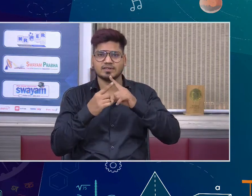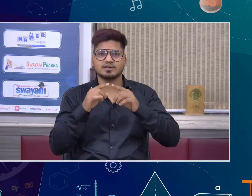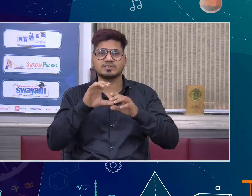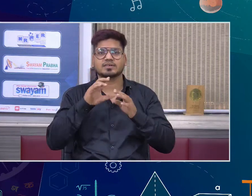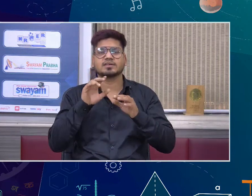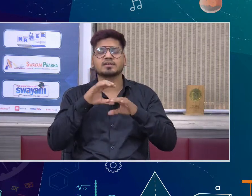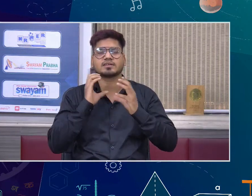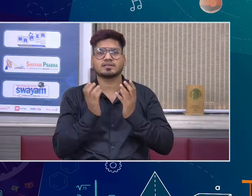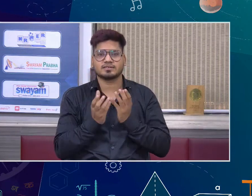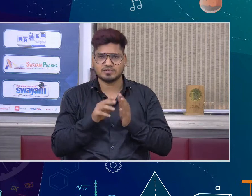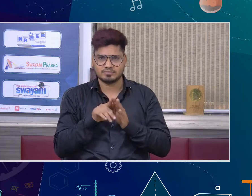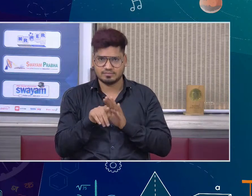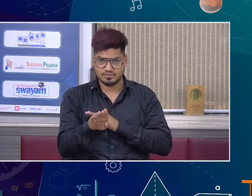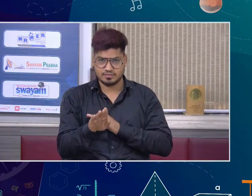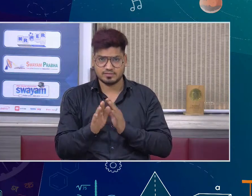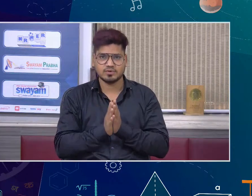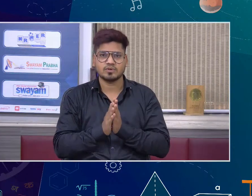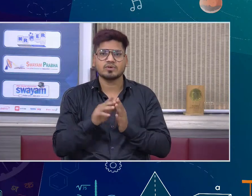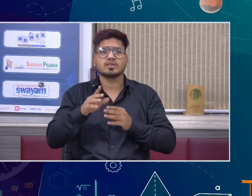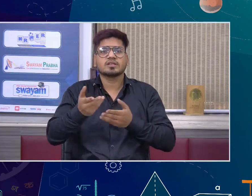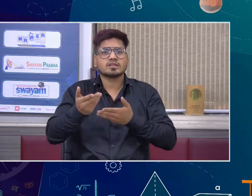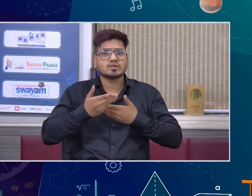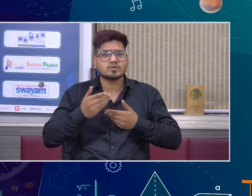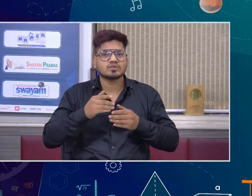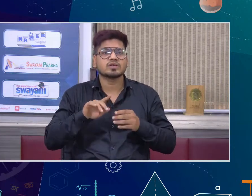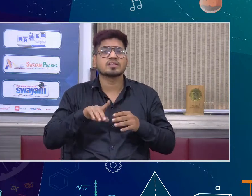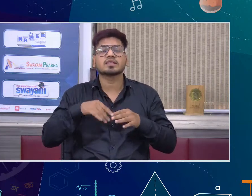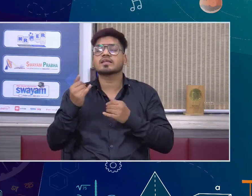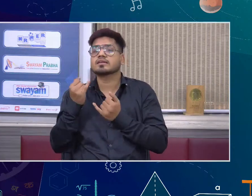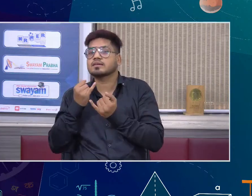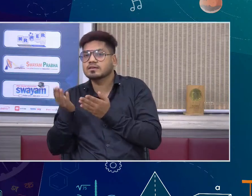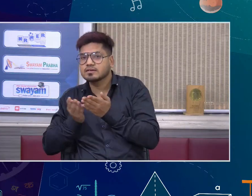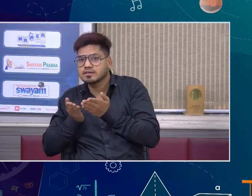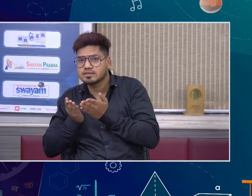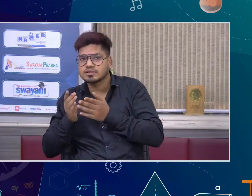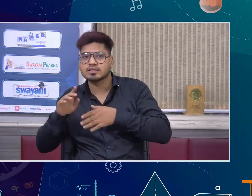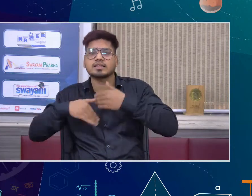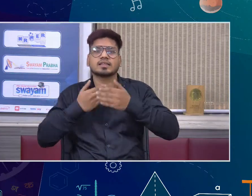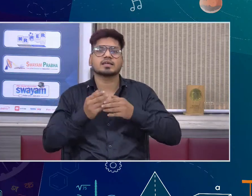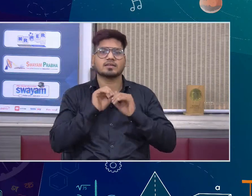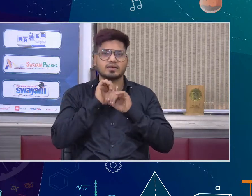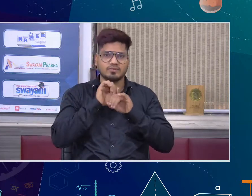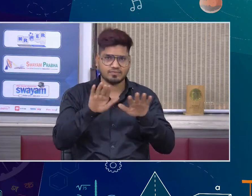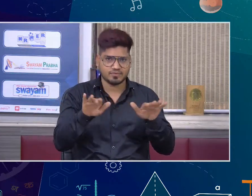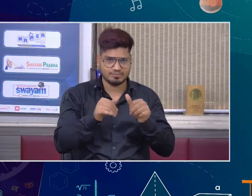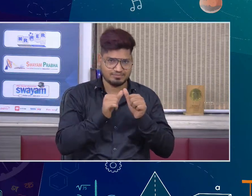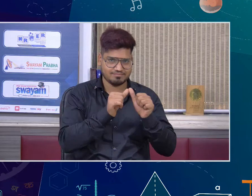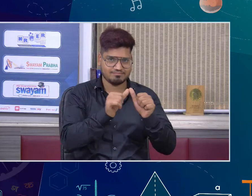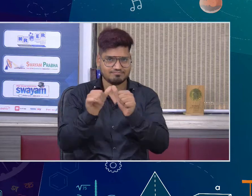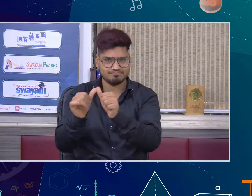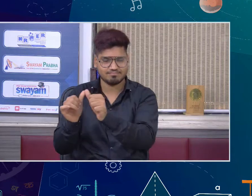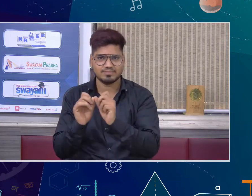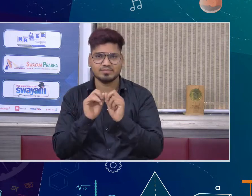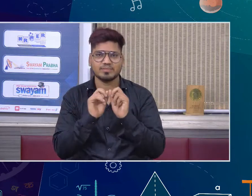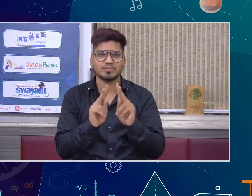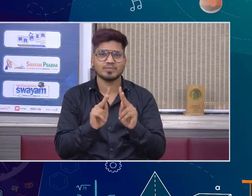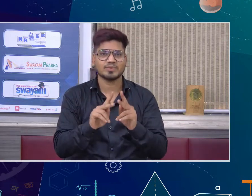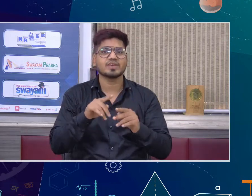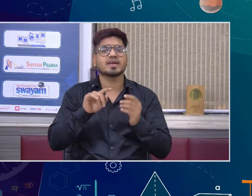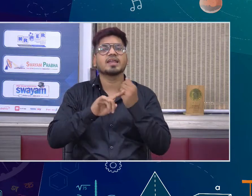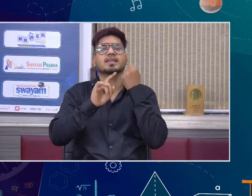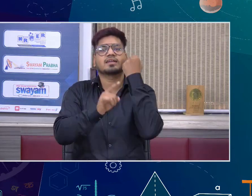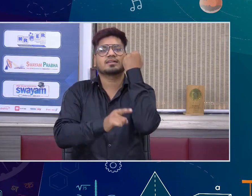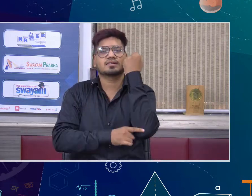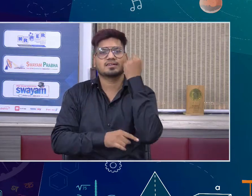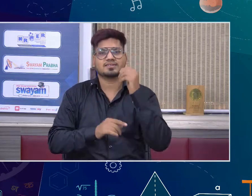box, and we'll receive those questions, and we have an expert with us. He'll be more than happy to answer all your queries towards the end of